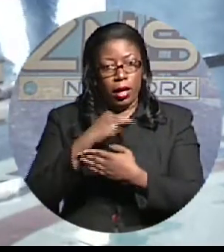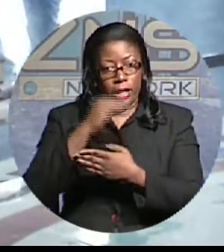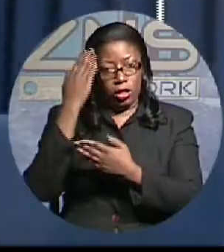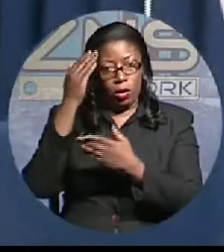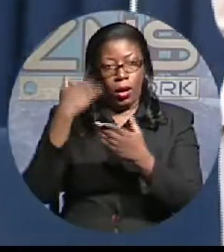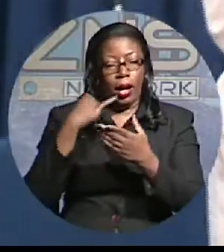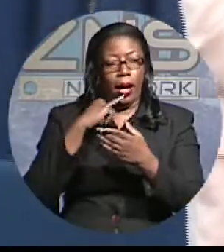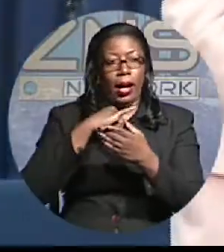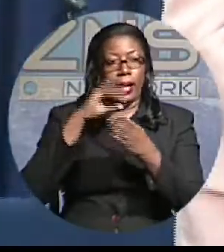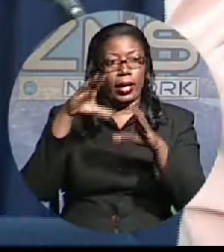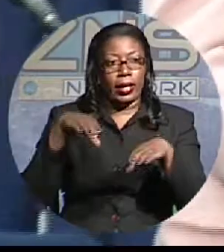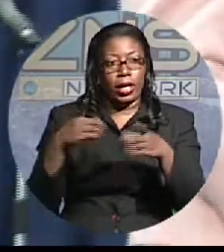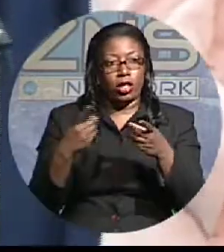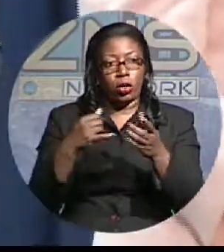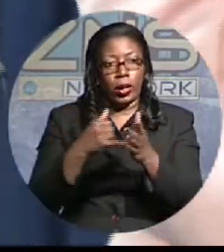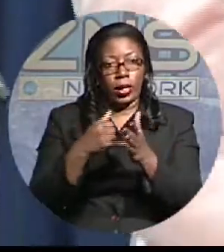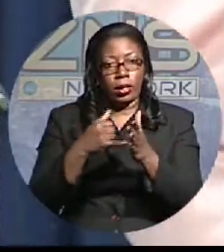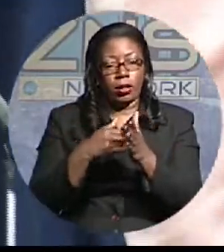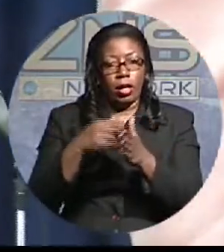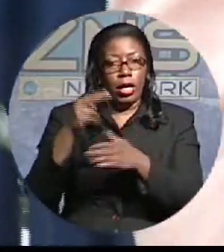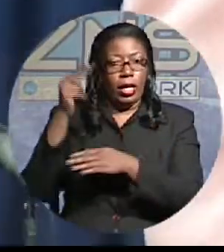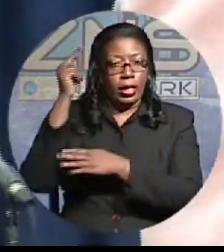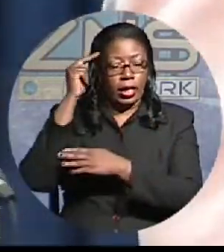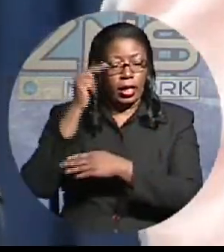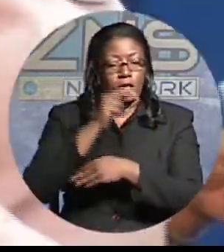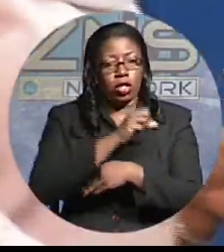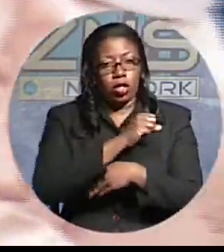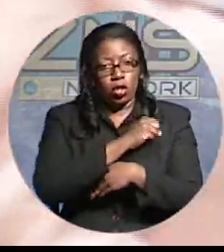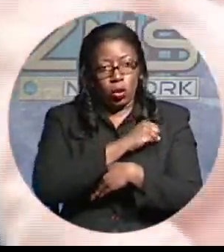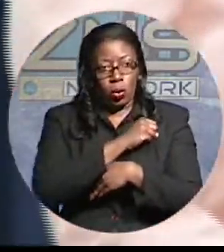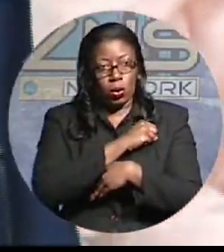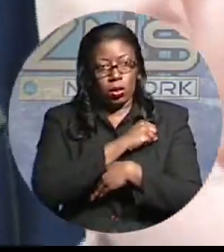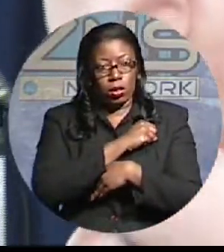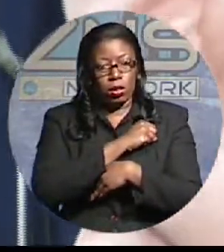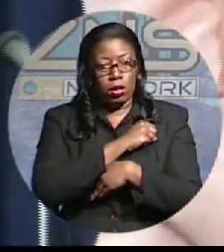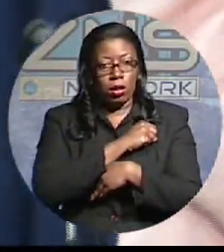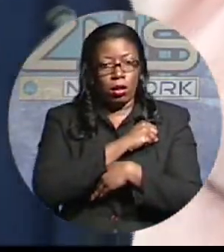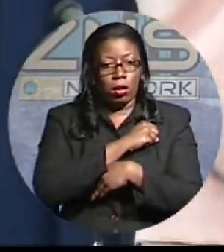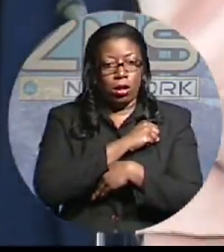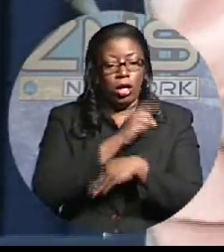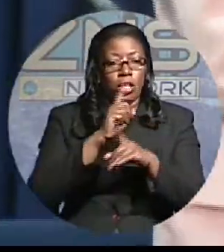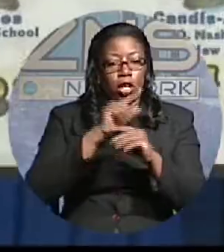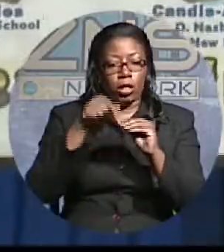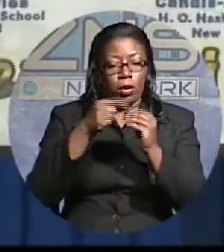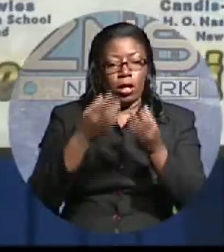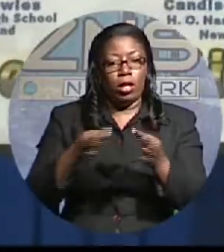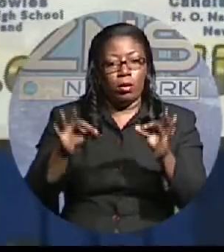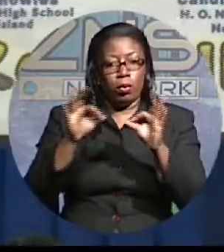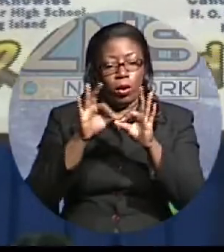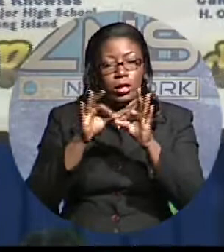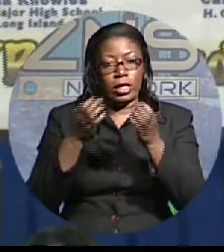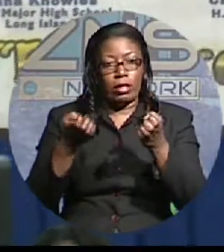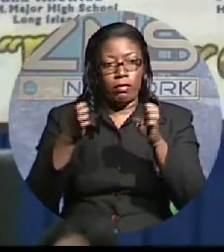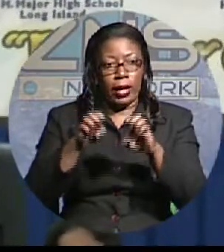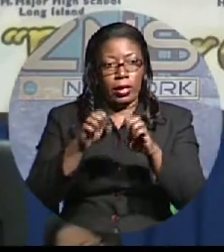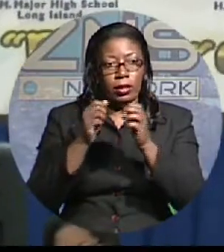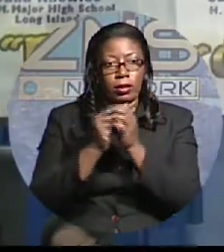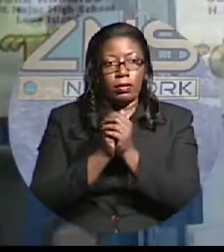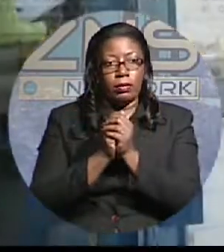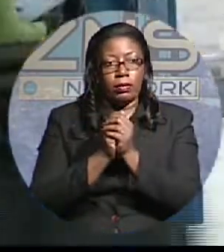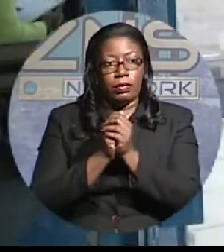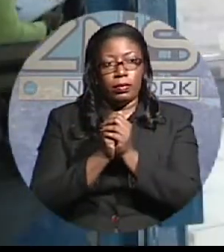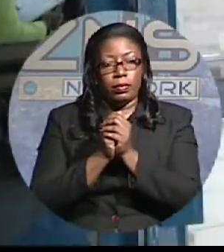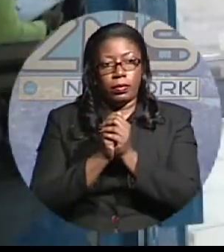it. Nicholas Knowles, head boy at St. Andrew's School, weighed in on the importance of such an event.